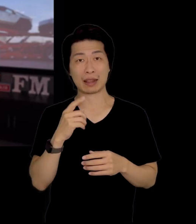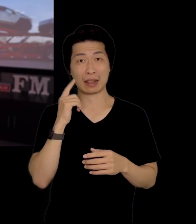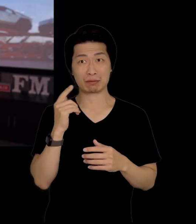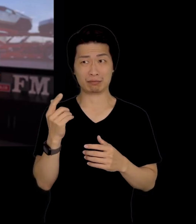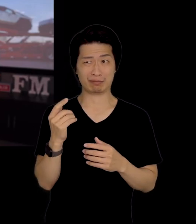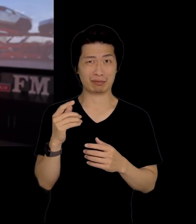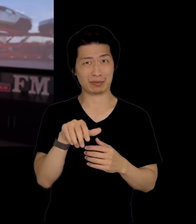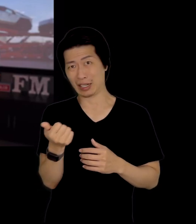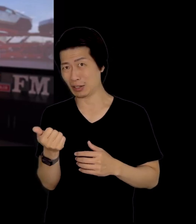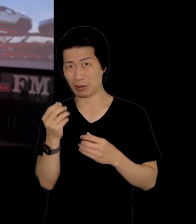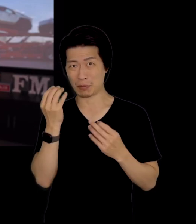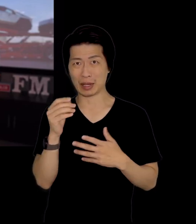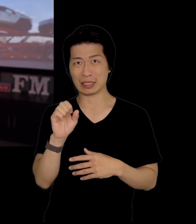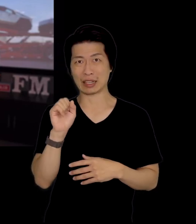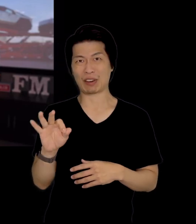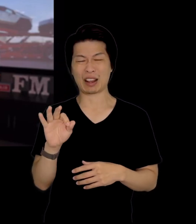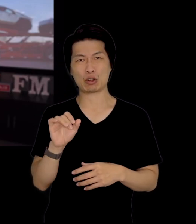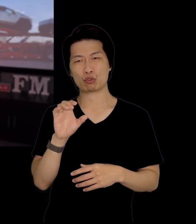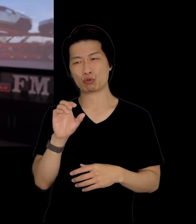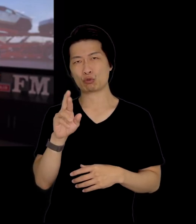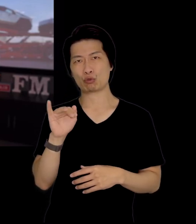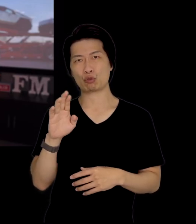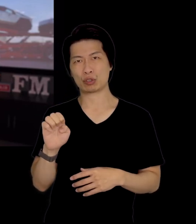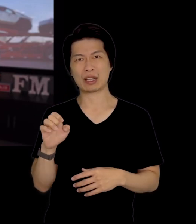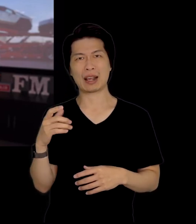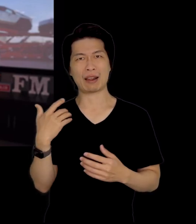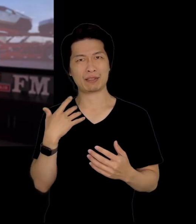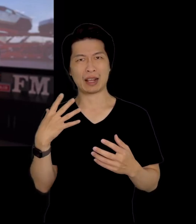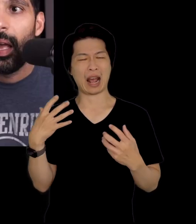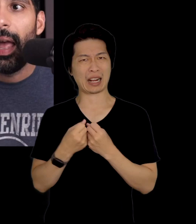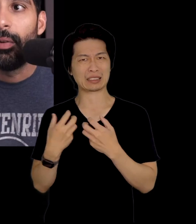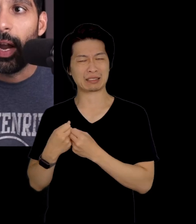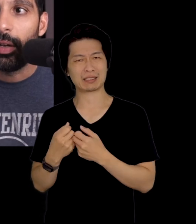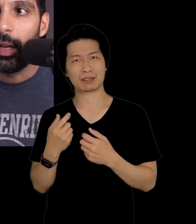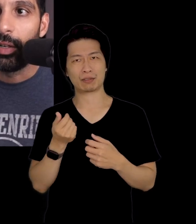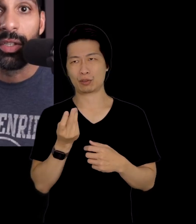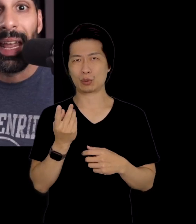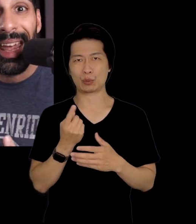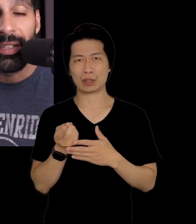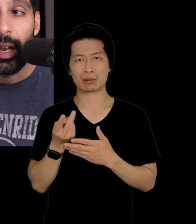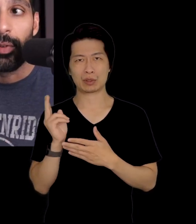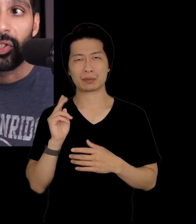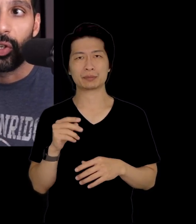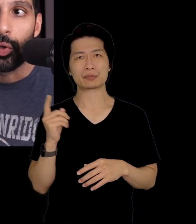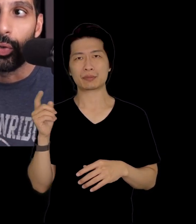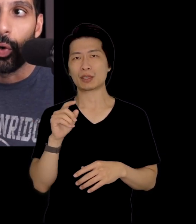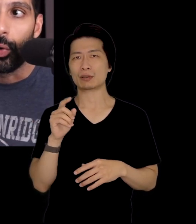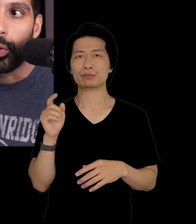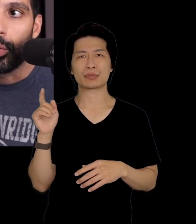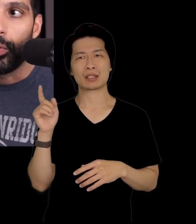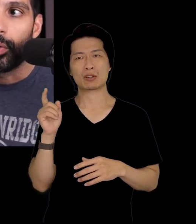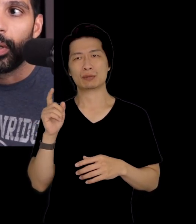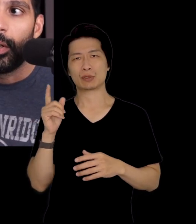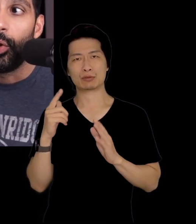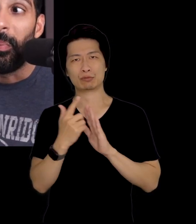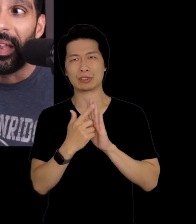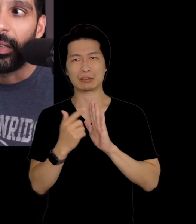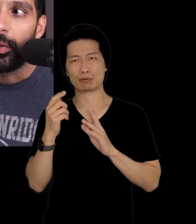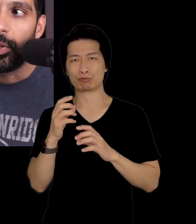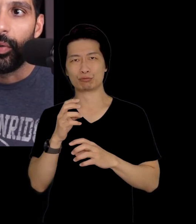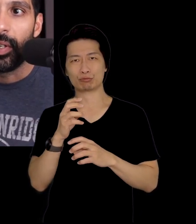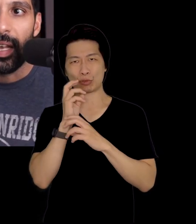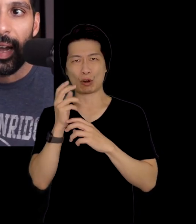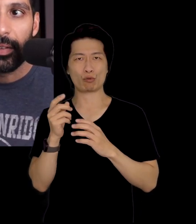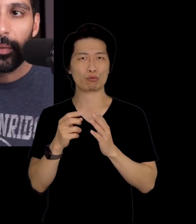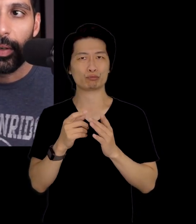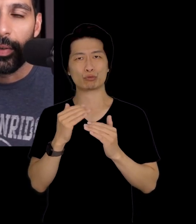weekend where Cruise has gotten into some accidents in the last few weeks, and regulators in San Francisco told Cruise to immediately